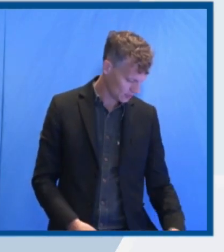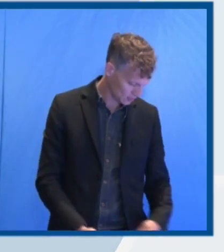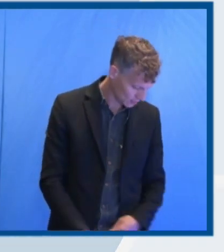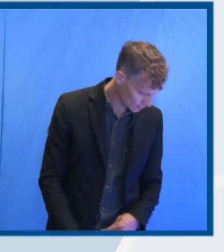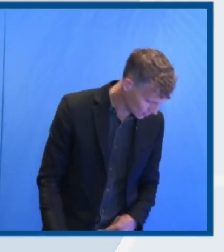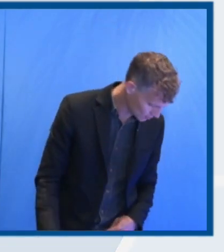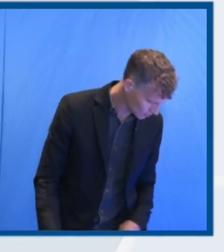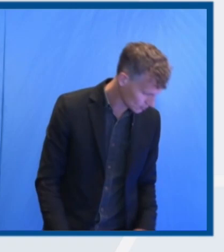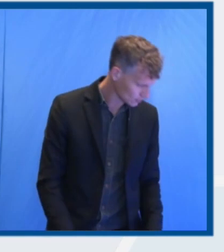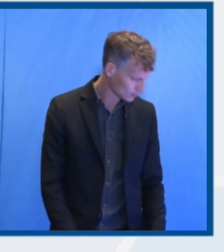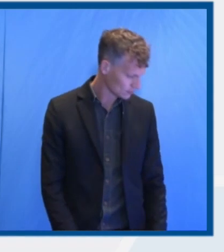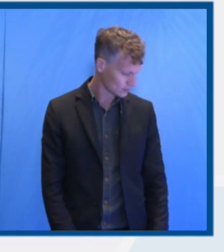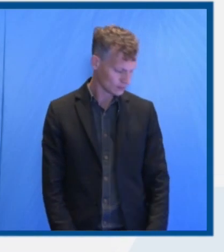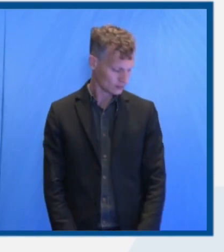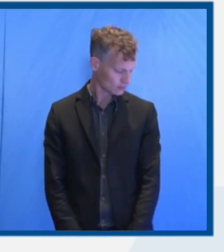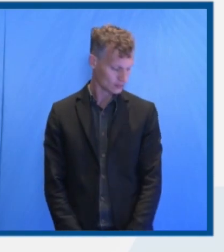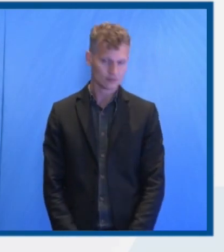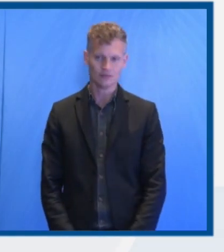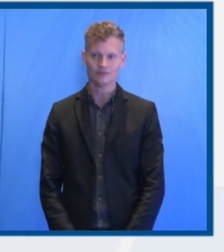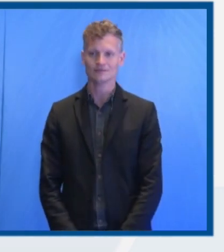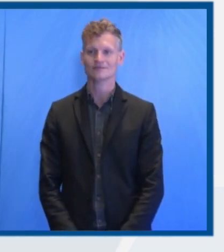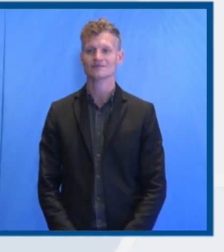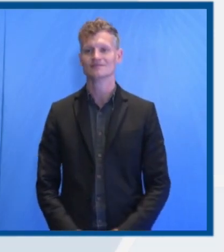So we have a number of questions coming in.